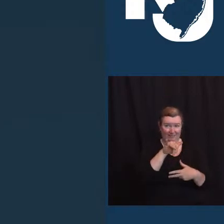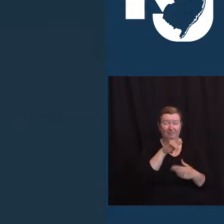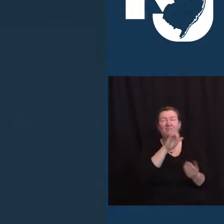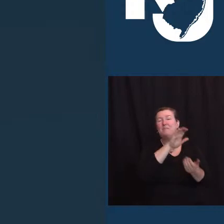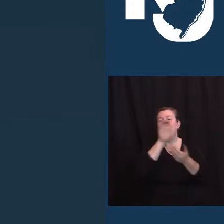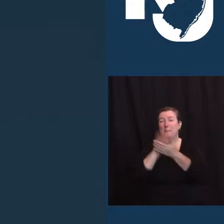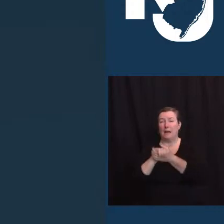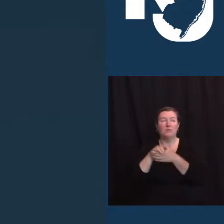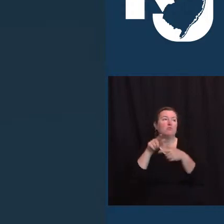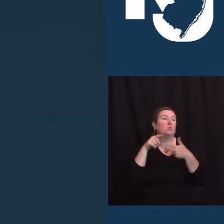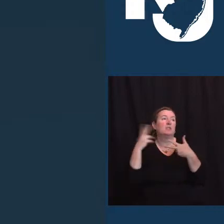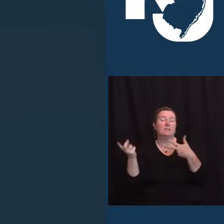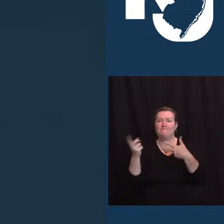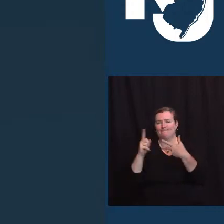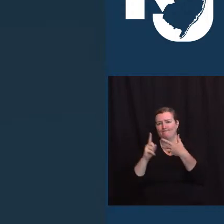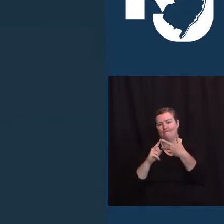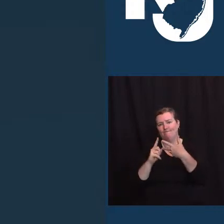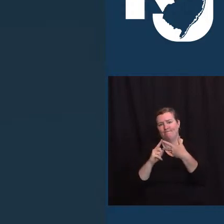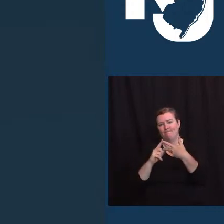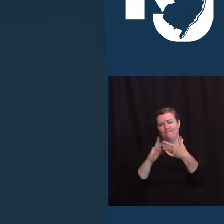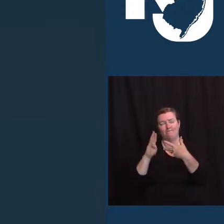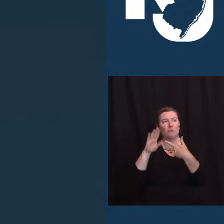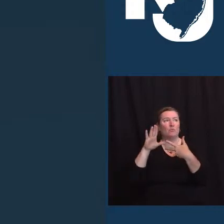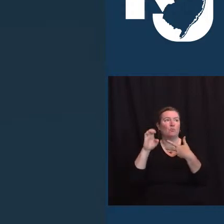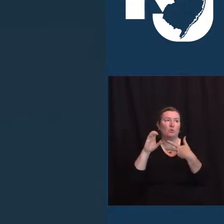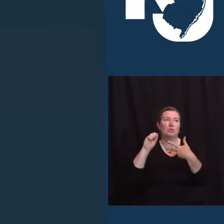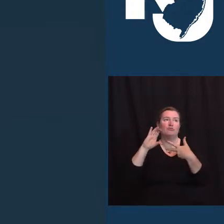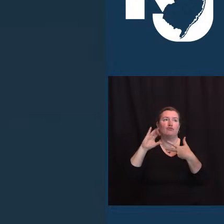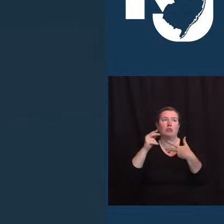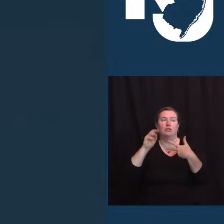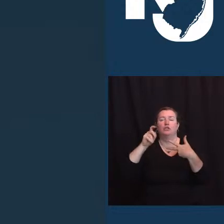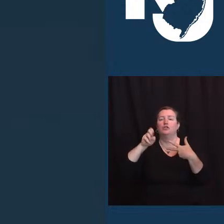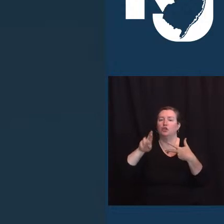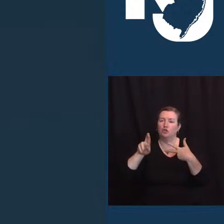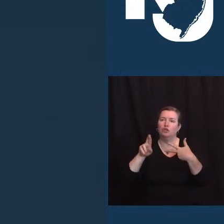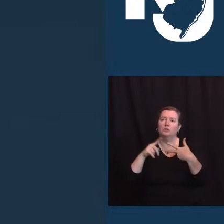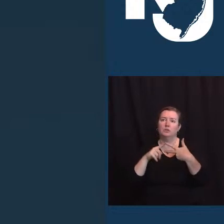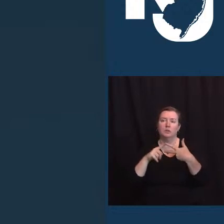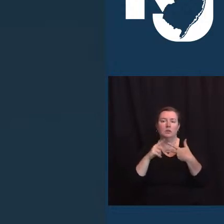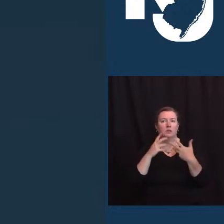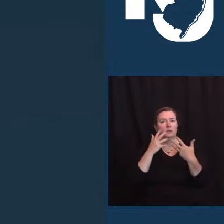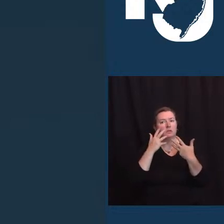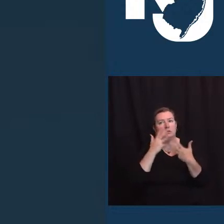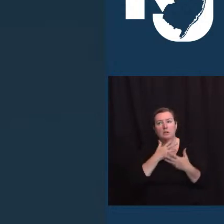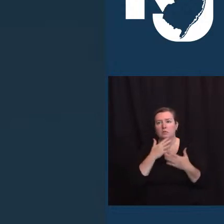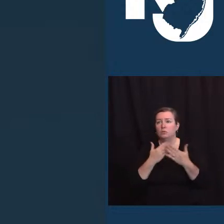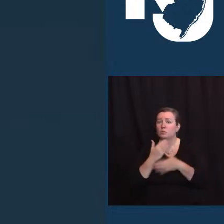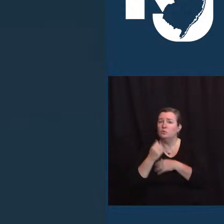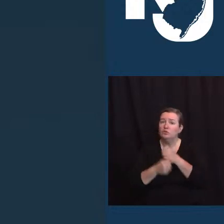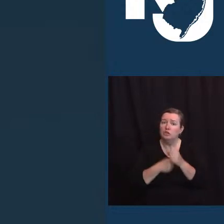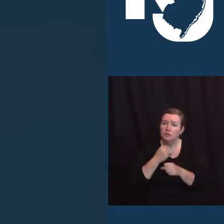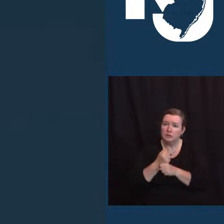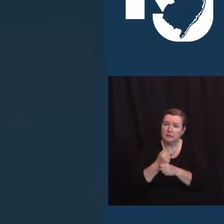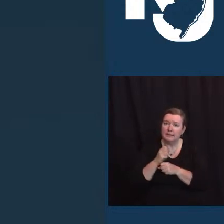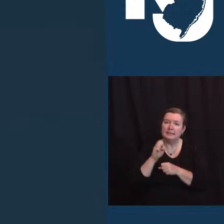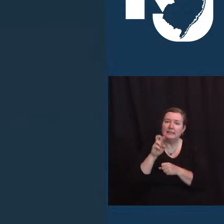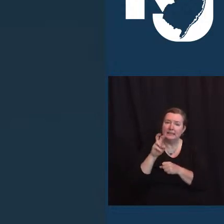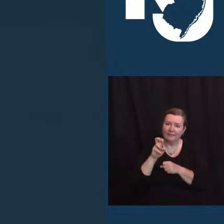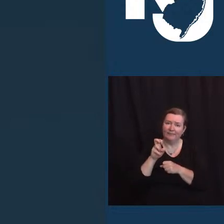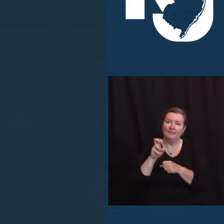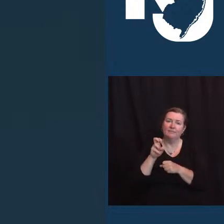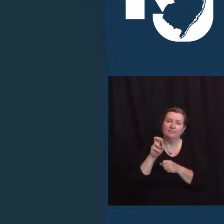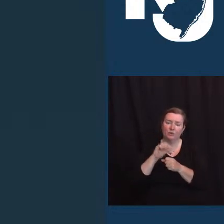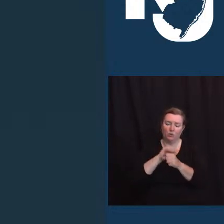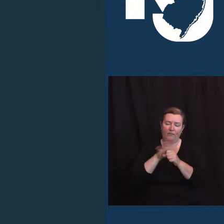man, Bruce Schechter. Sadly, on New Year's Eve, Bruce lost his own battle with COVID, and he was